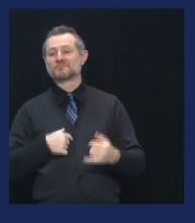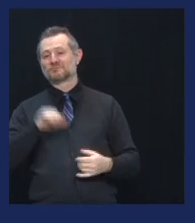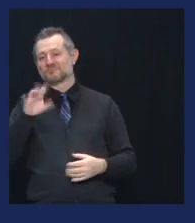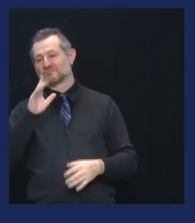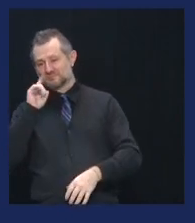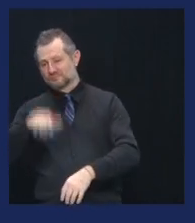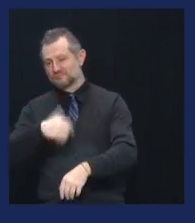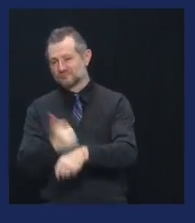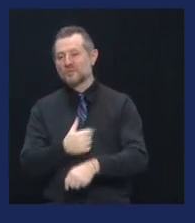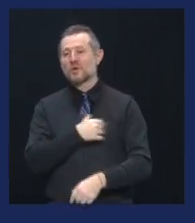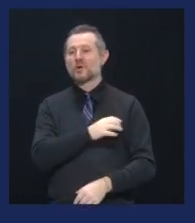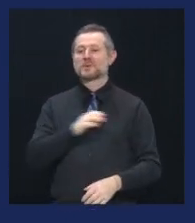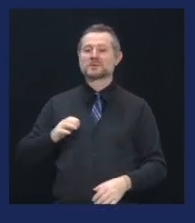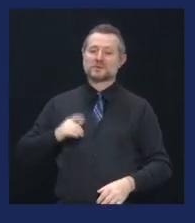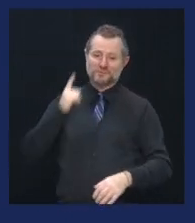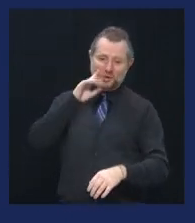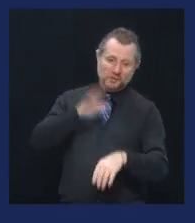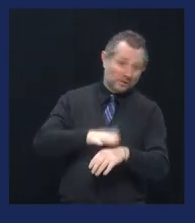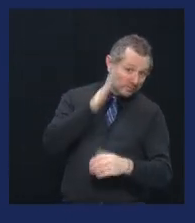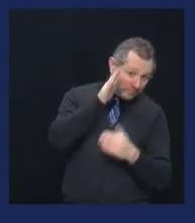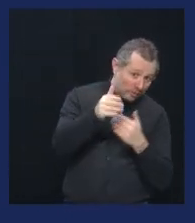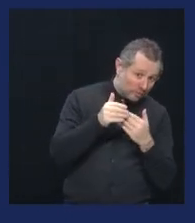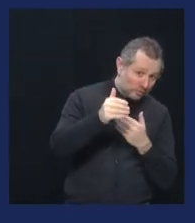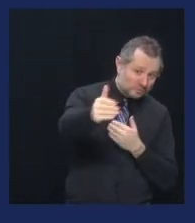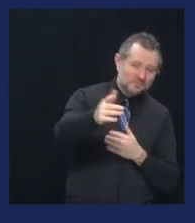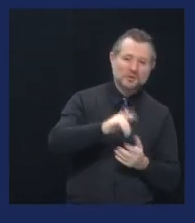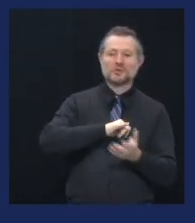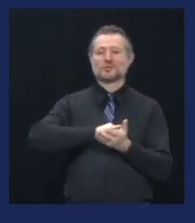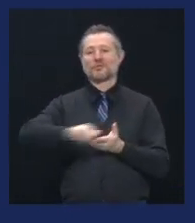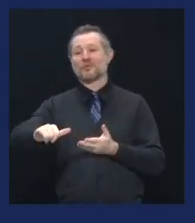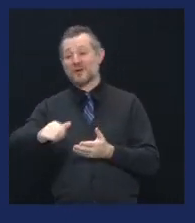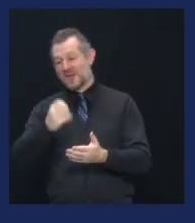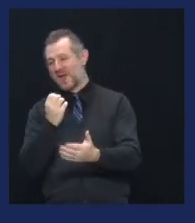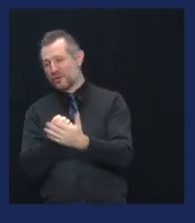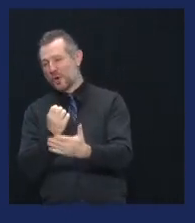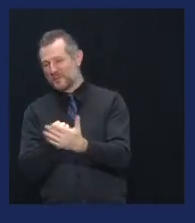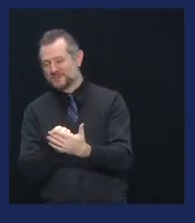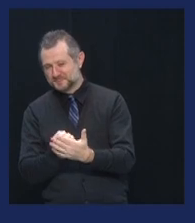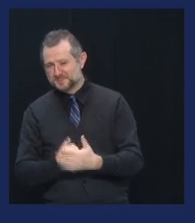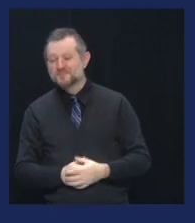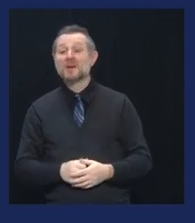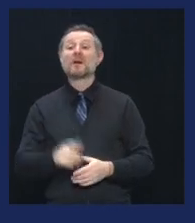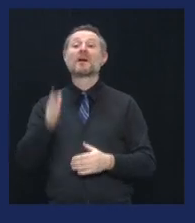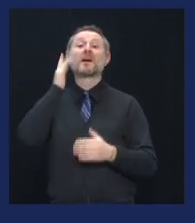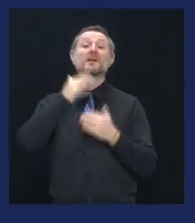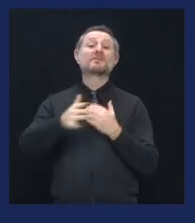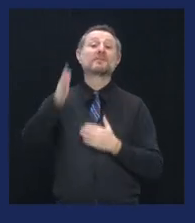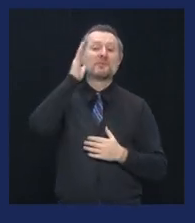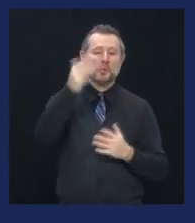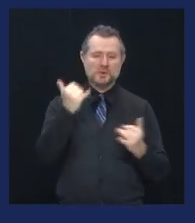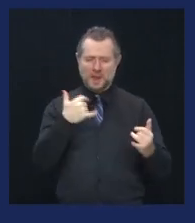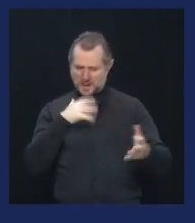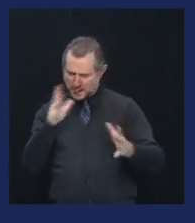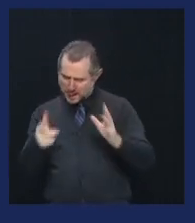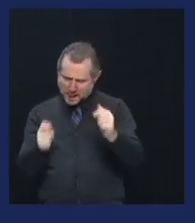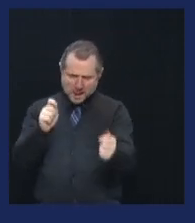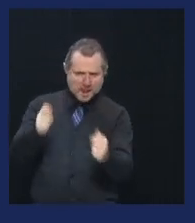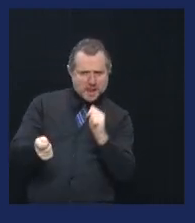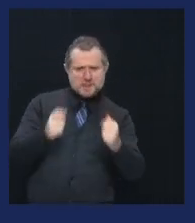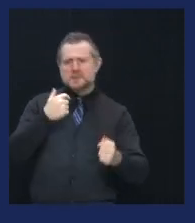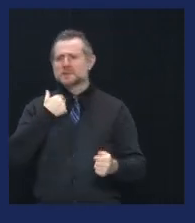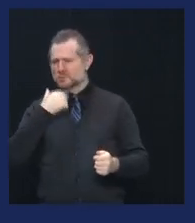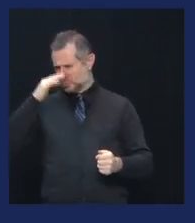York economy. The post-COVID economy is still taking shape. We know it will be different. We just don't know